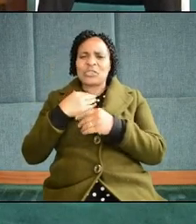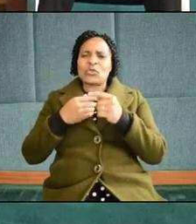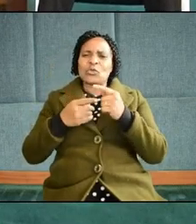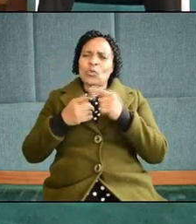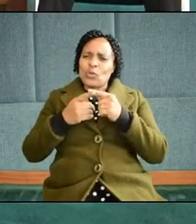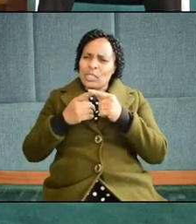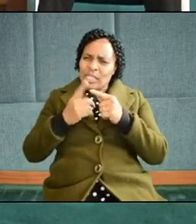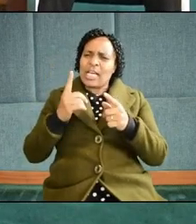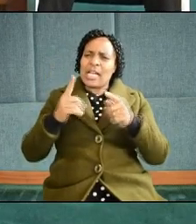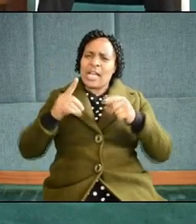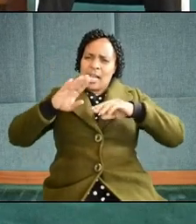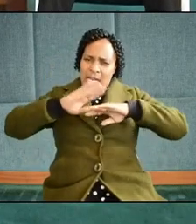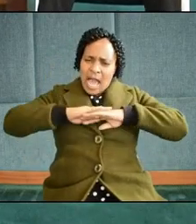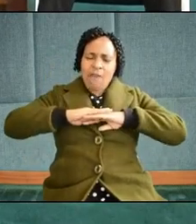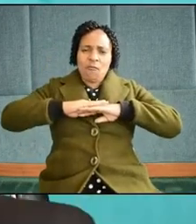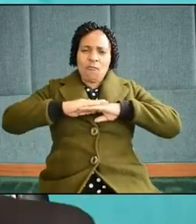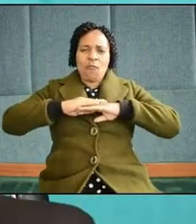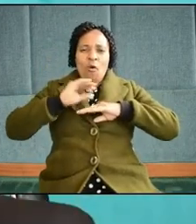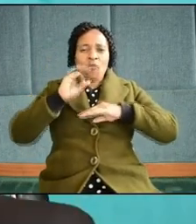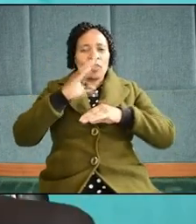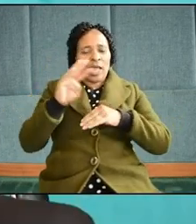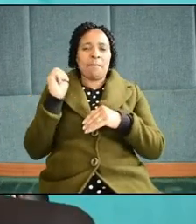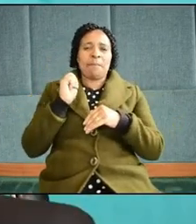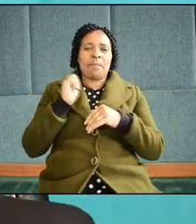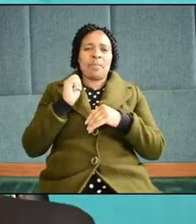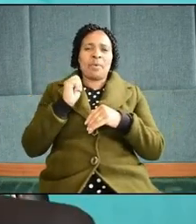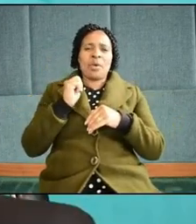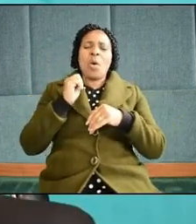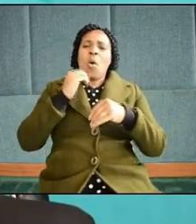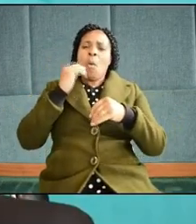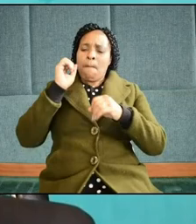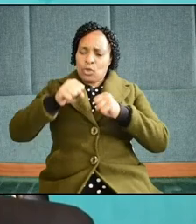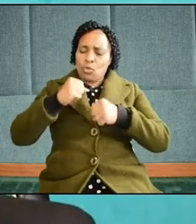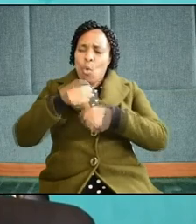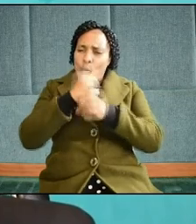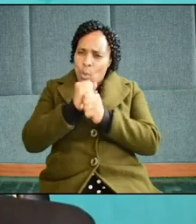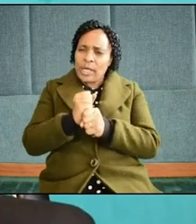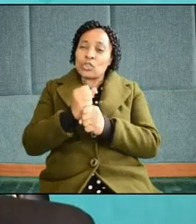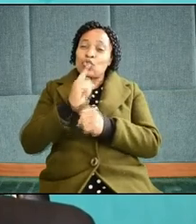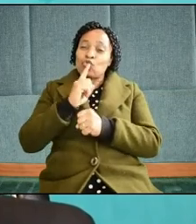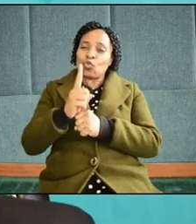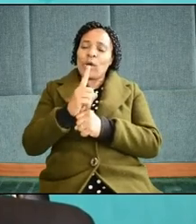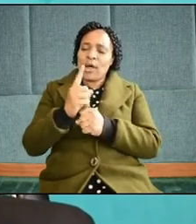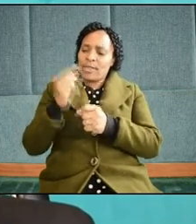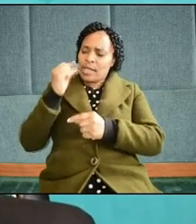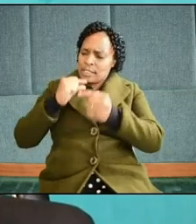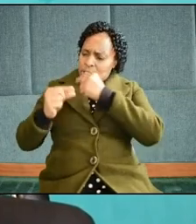just enough of them. Or he wanted to ensure that the generation that had partaken in that